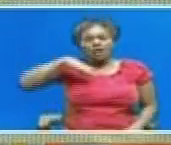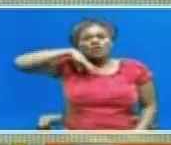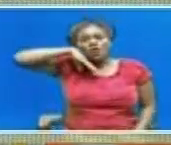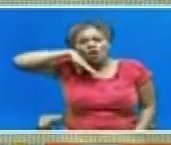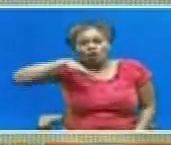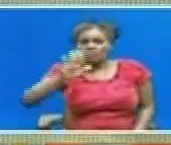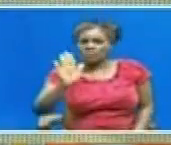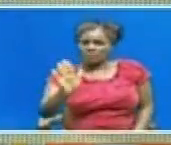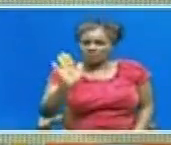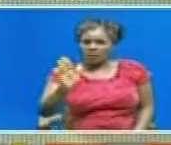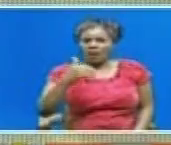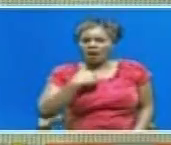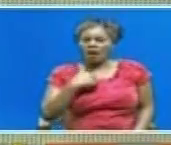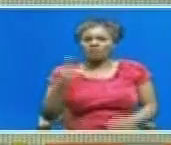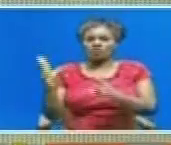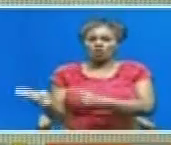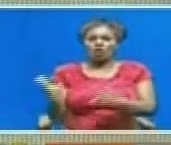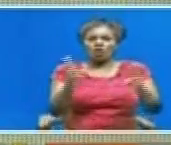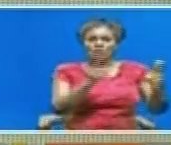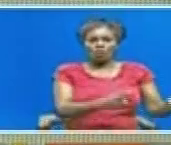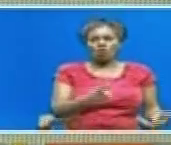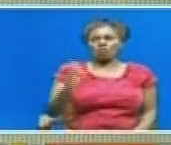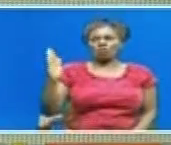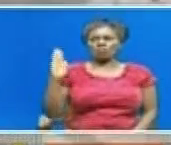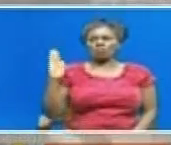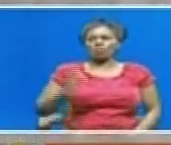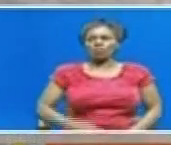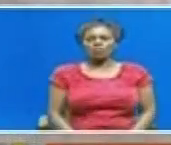wao walikuwa na mazoea ya bawabu huyo.